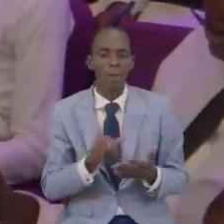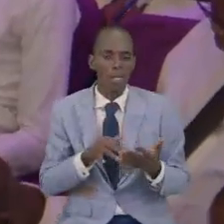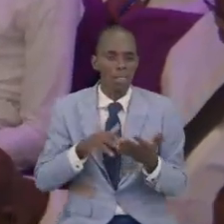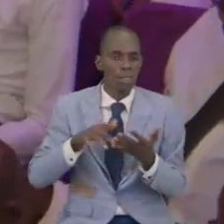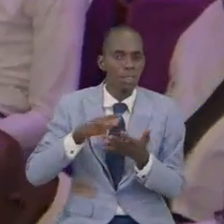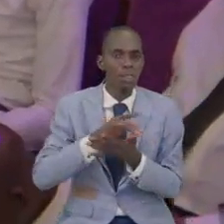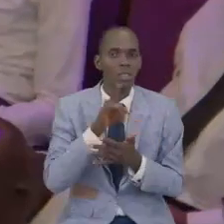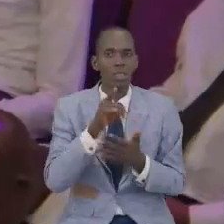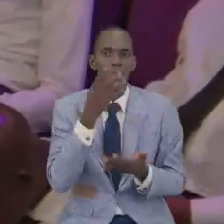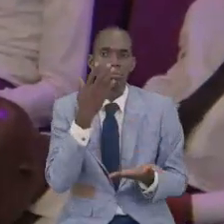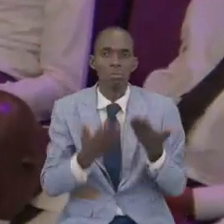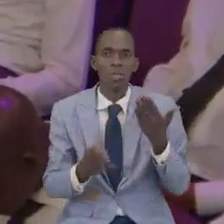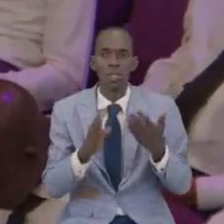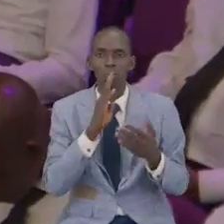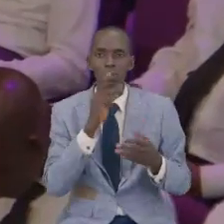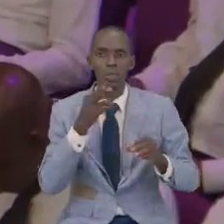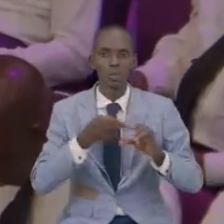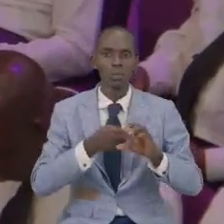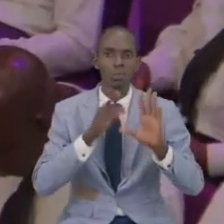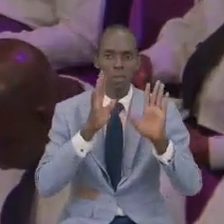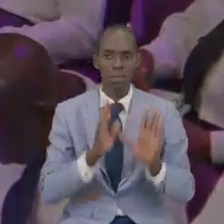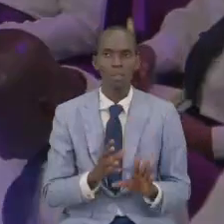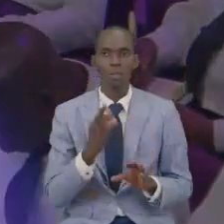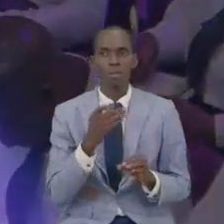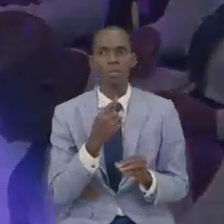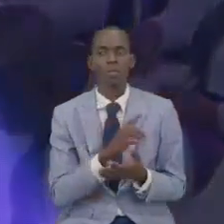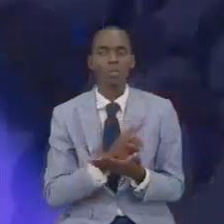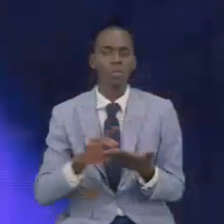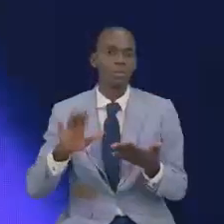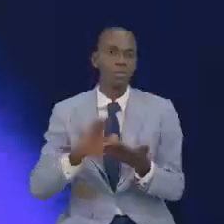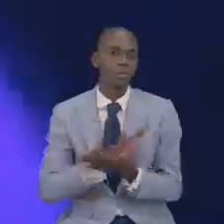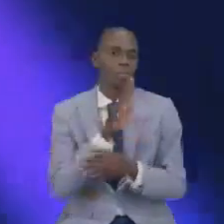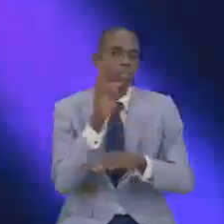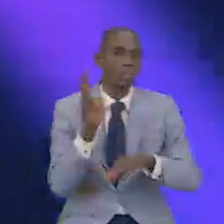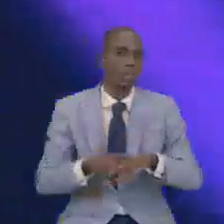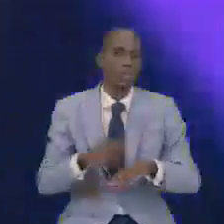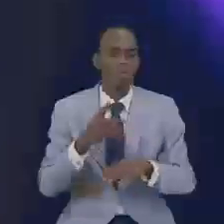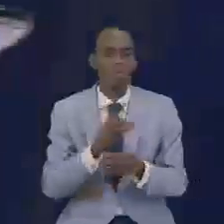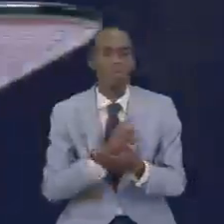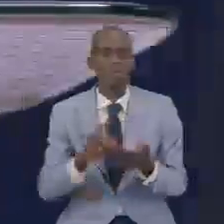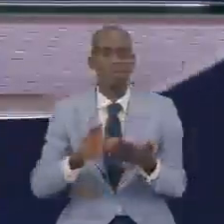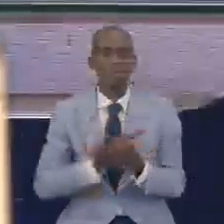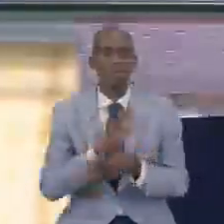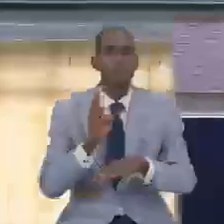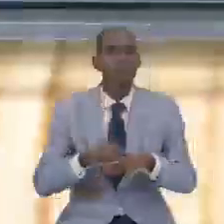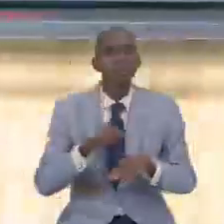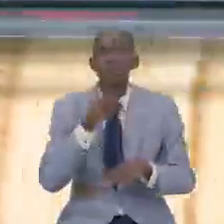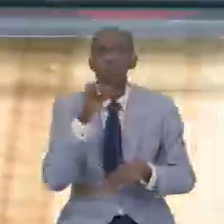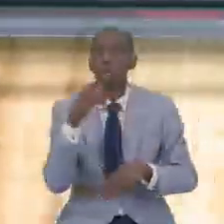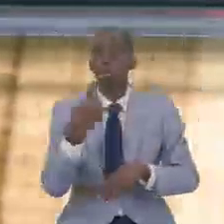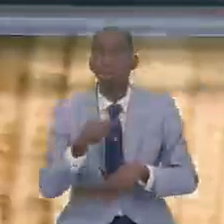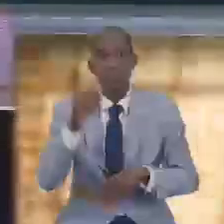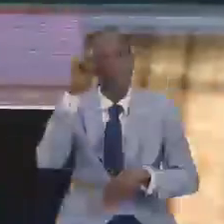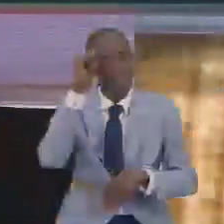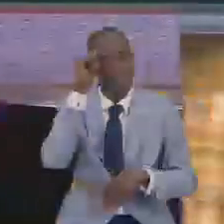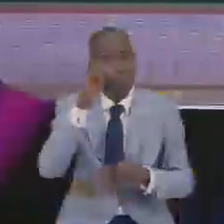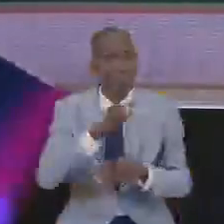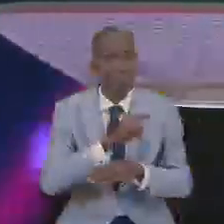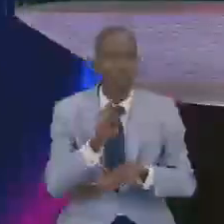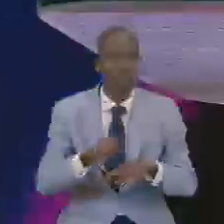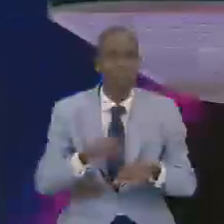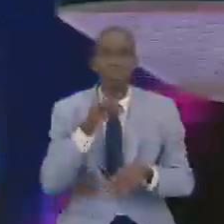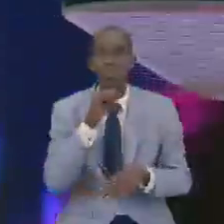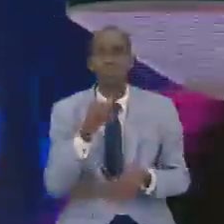be partakers of the divine nature. The divine nature, not the Adamic nature, not the depraved